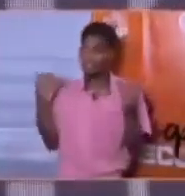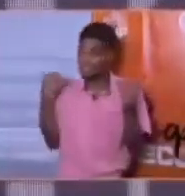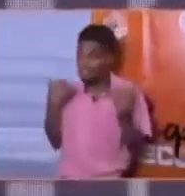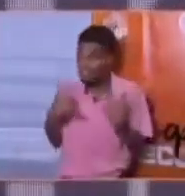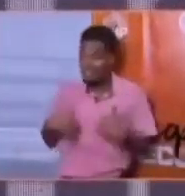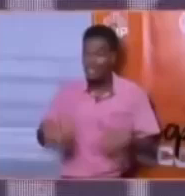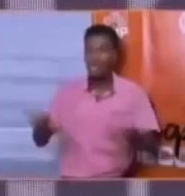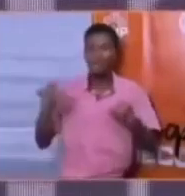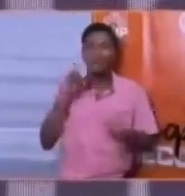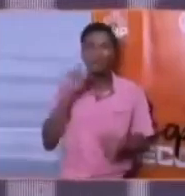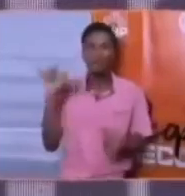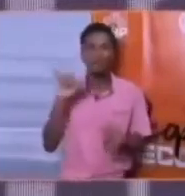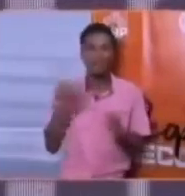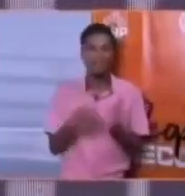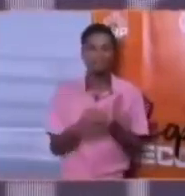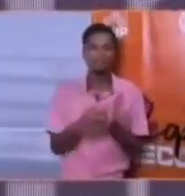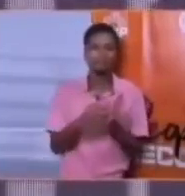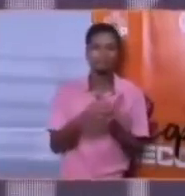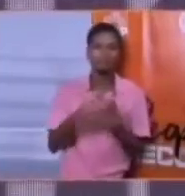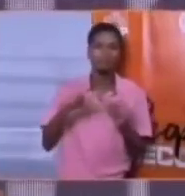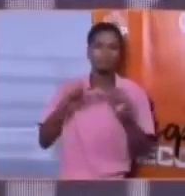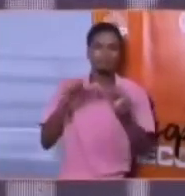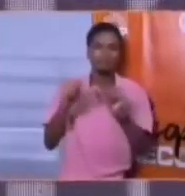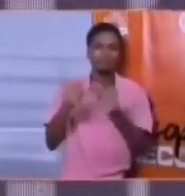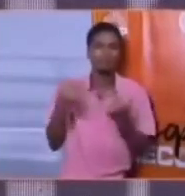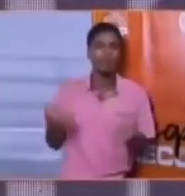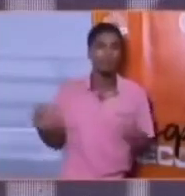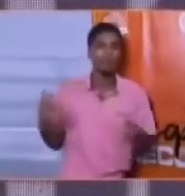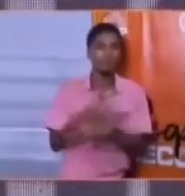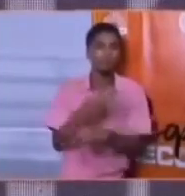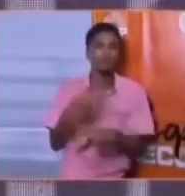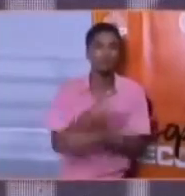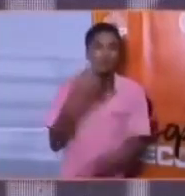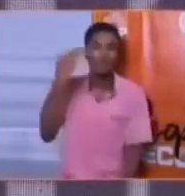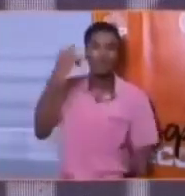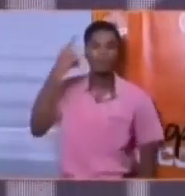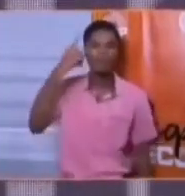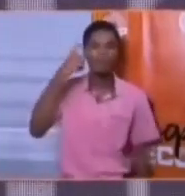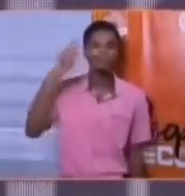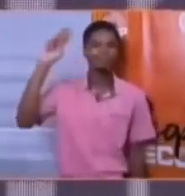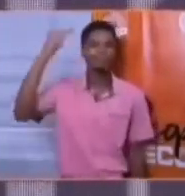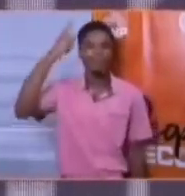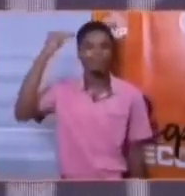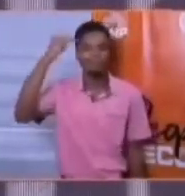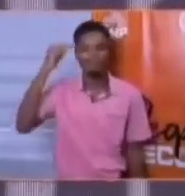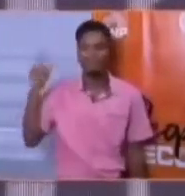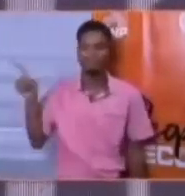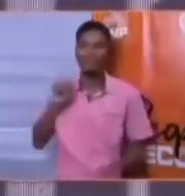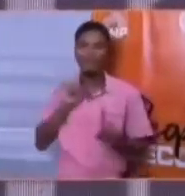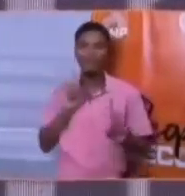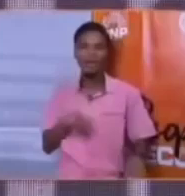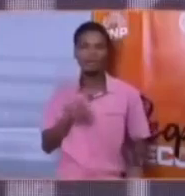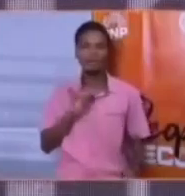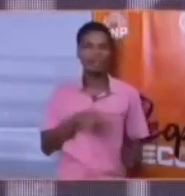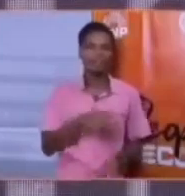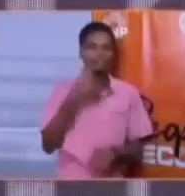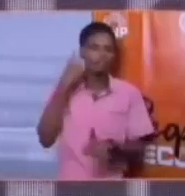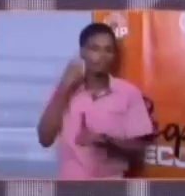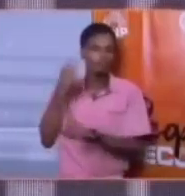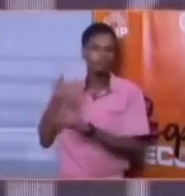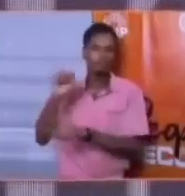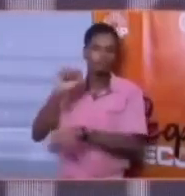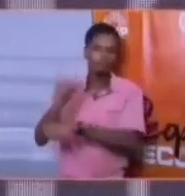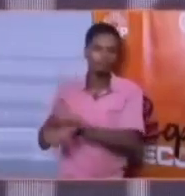sore, only made worse by the Prime Minister's gag order on cabinet